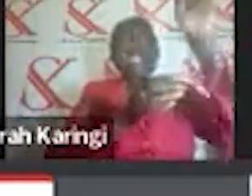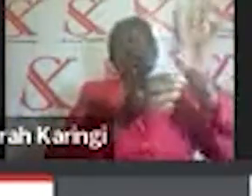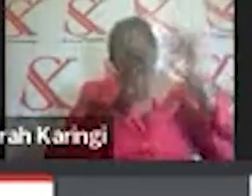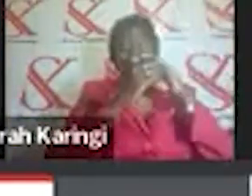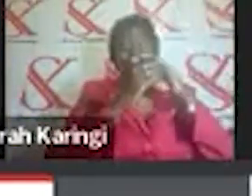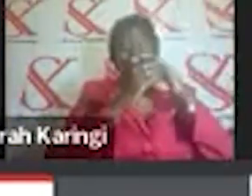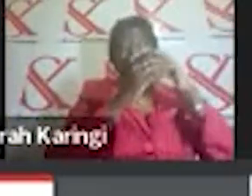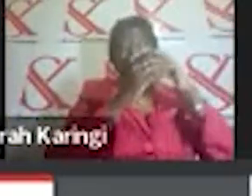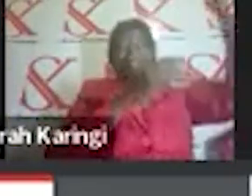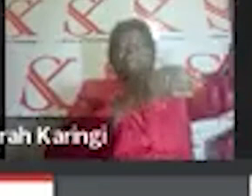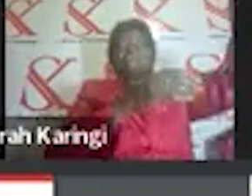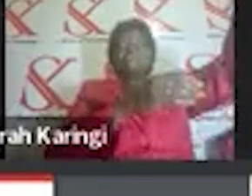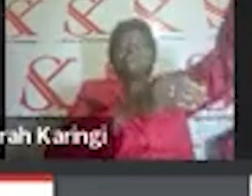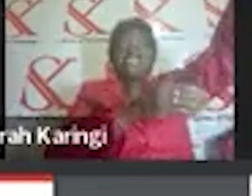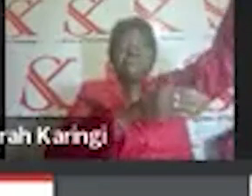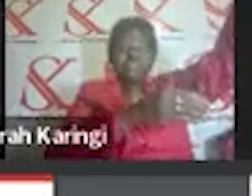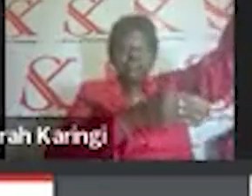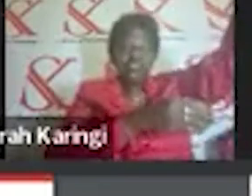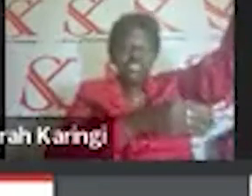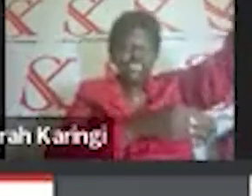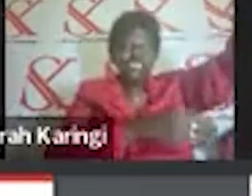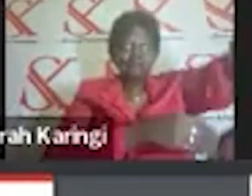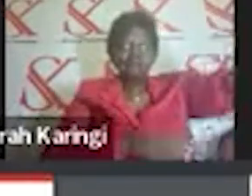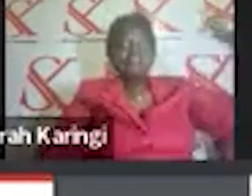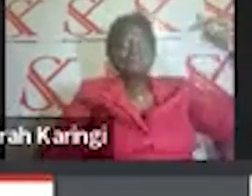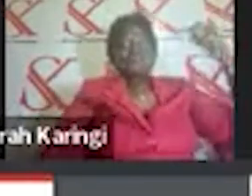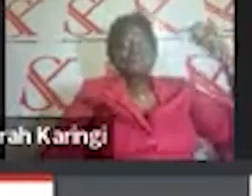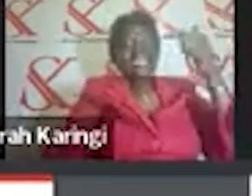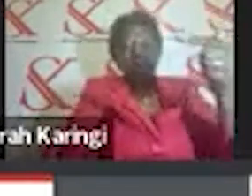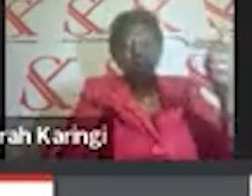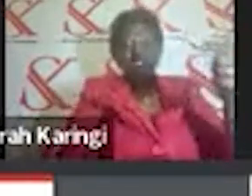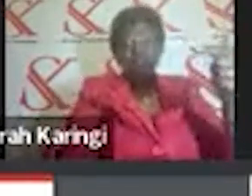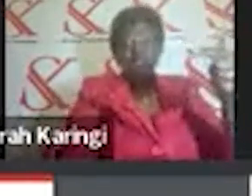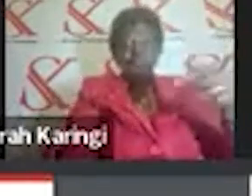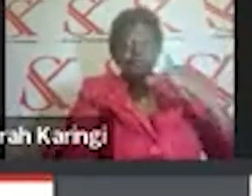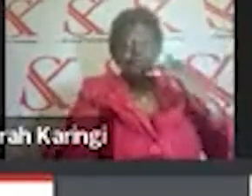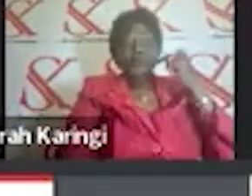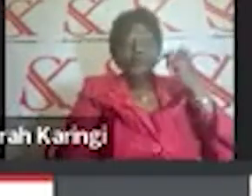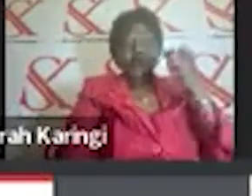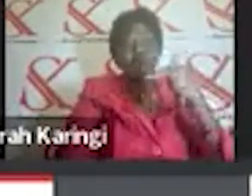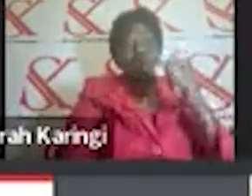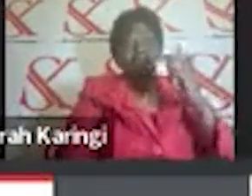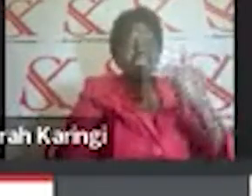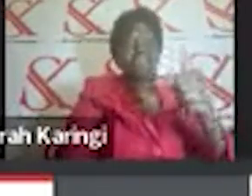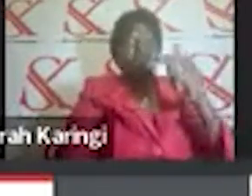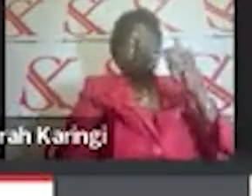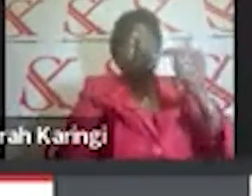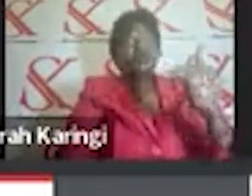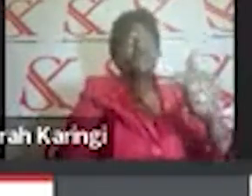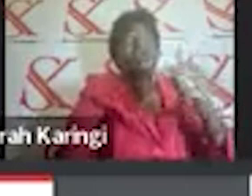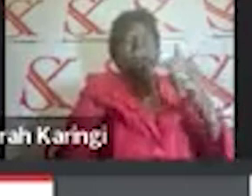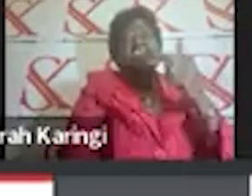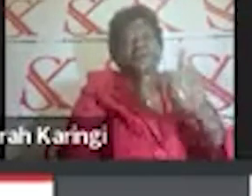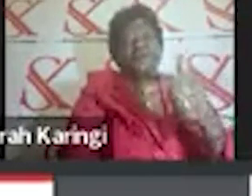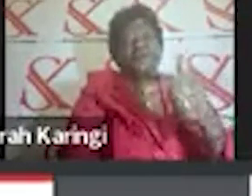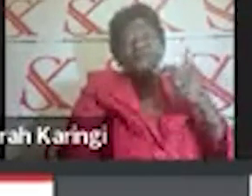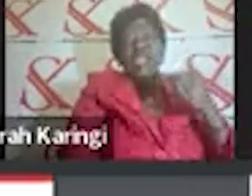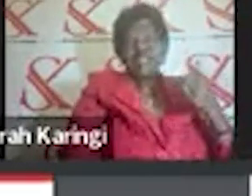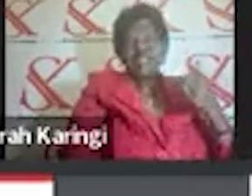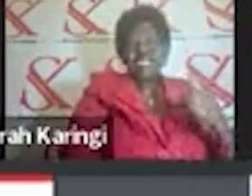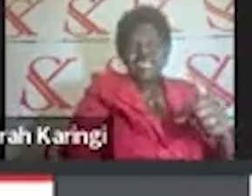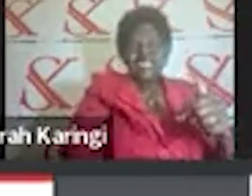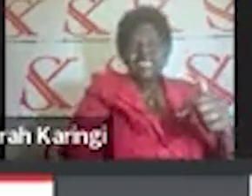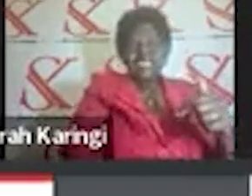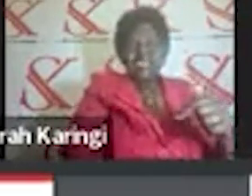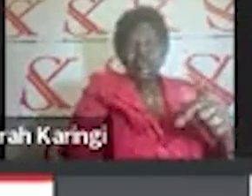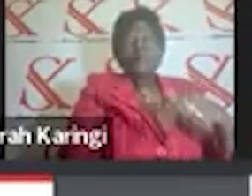look ahead, it's like, gosh, shall I be able to get to the crossing line? So that is what happens. So when you have people who can help you to overcome